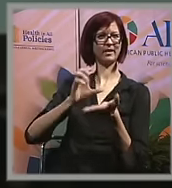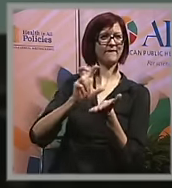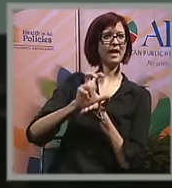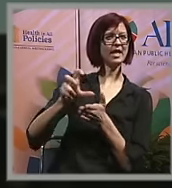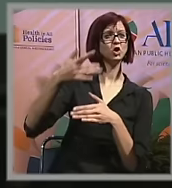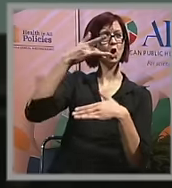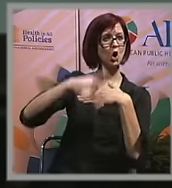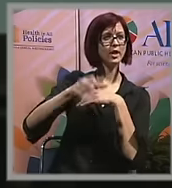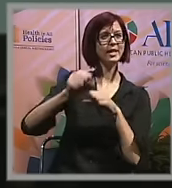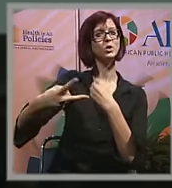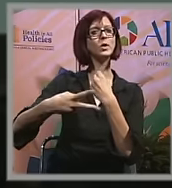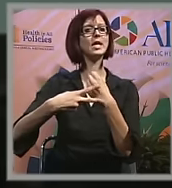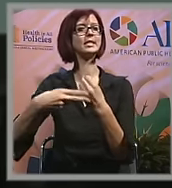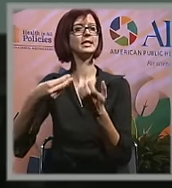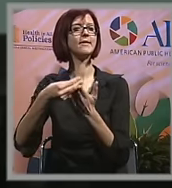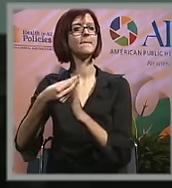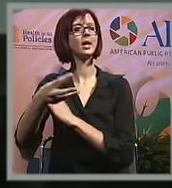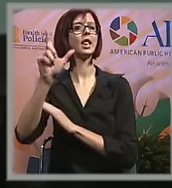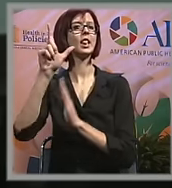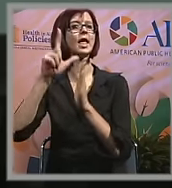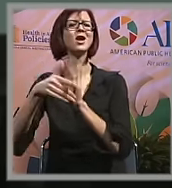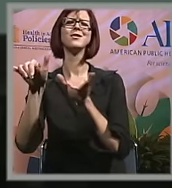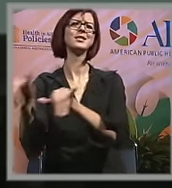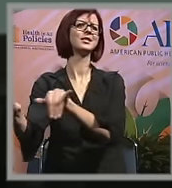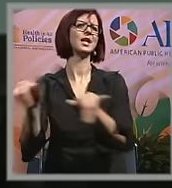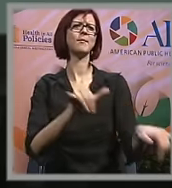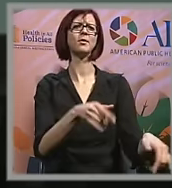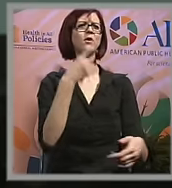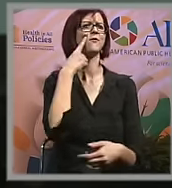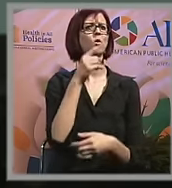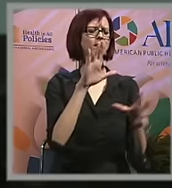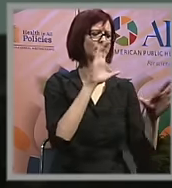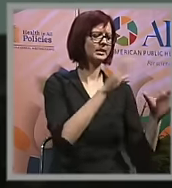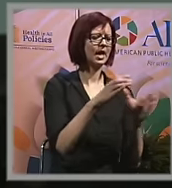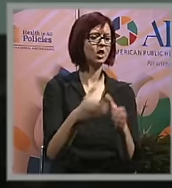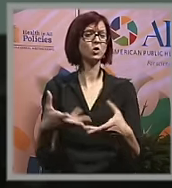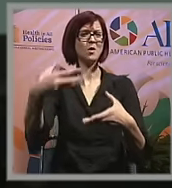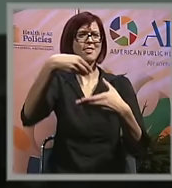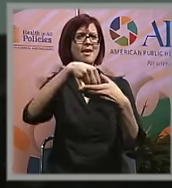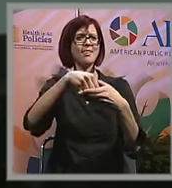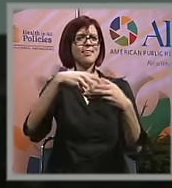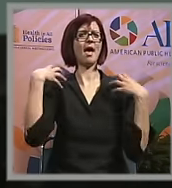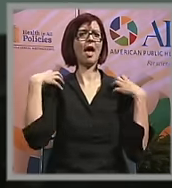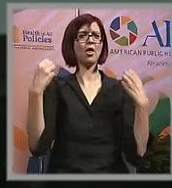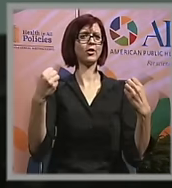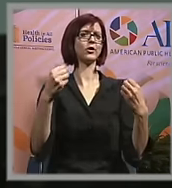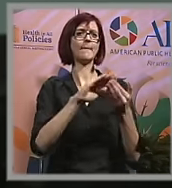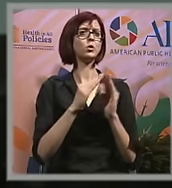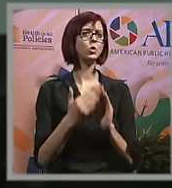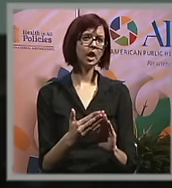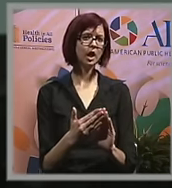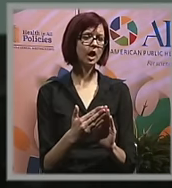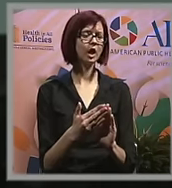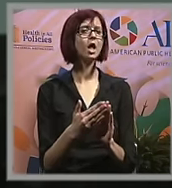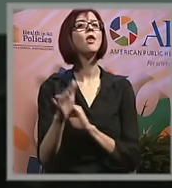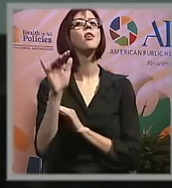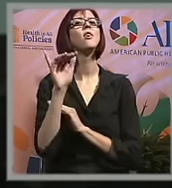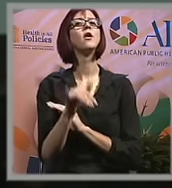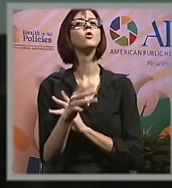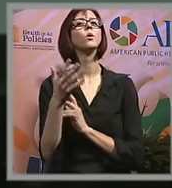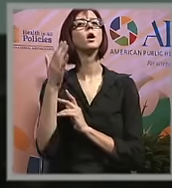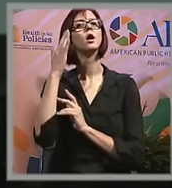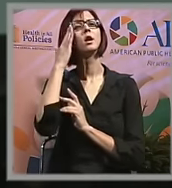And I think that the same thing goes for just silos within the health field. That's